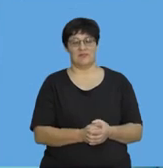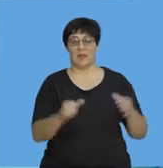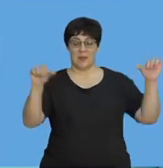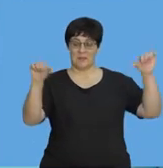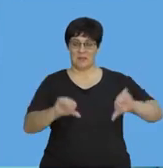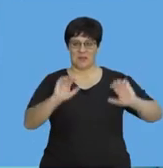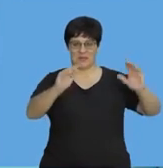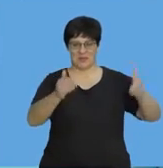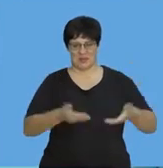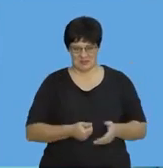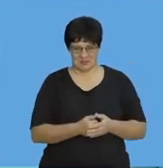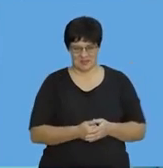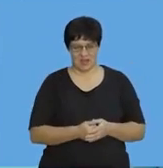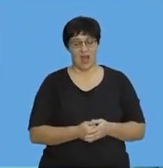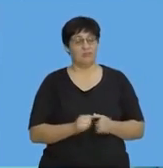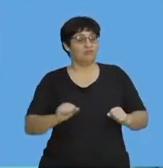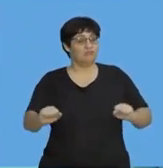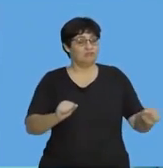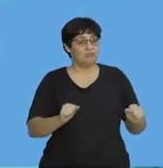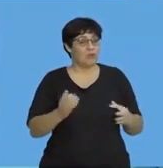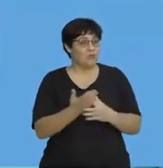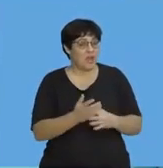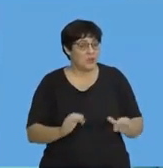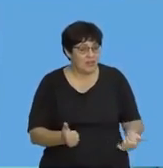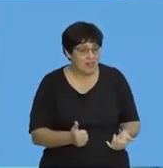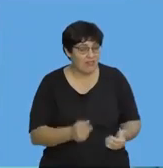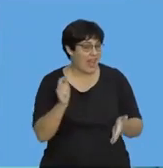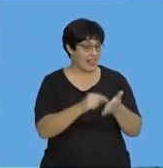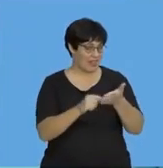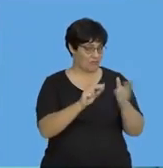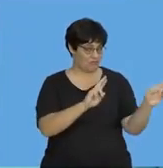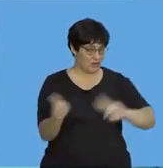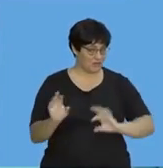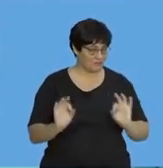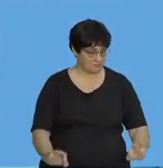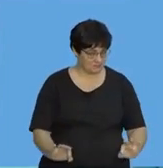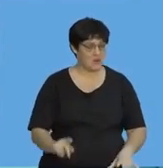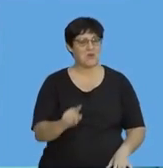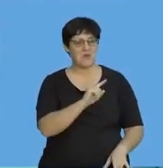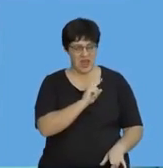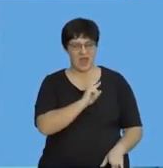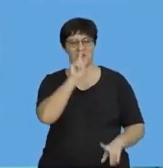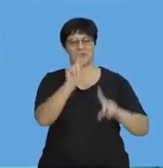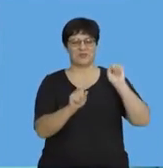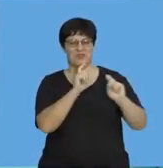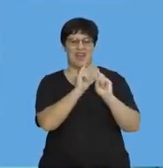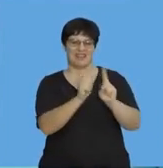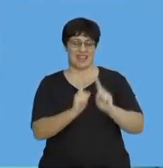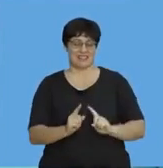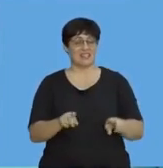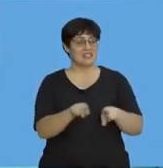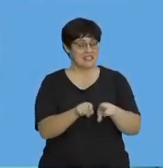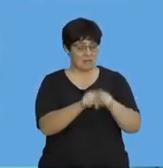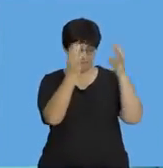Welcome back. I hope you had a good break. I hope you got your calculators ready, because now we're going to do some calculations and we're going to do some